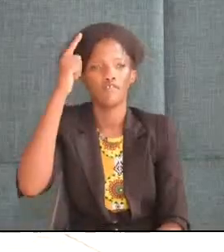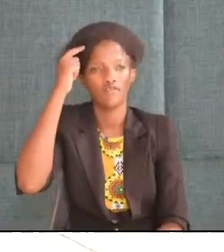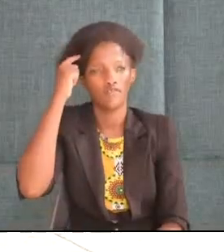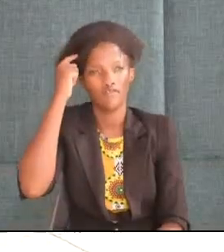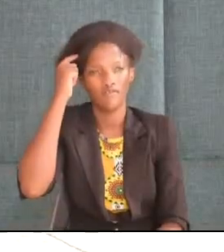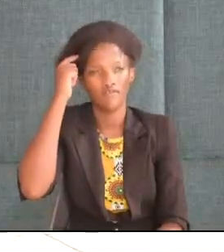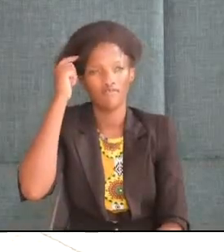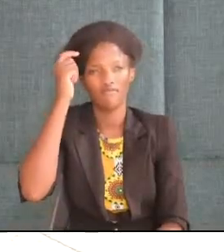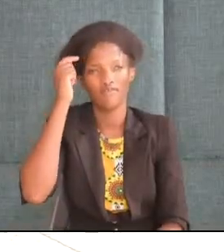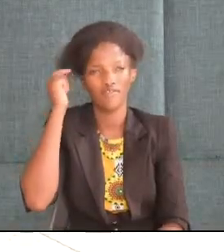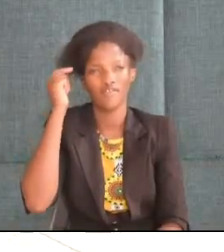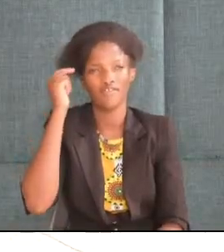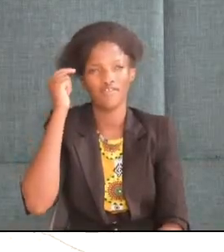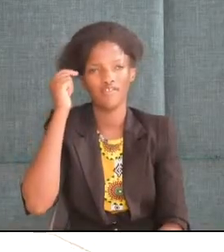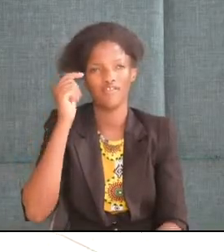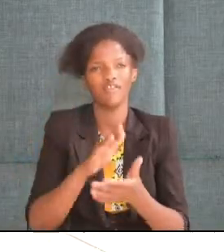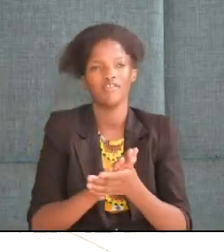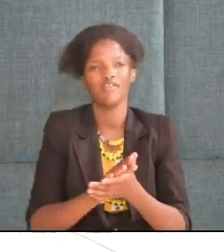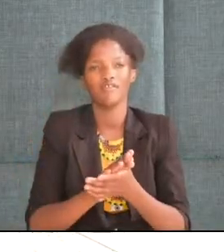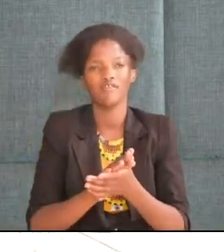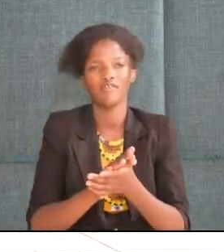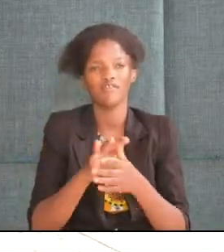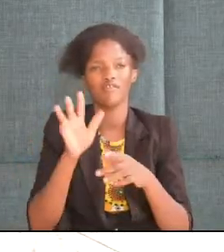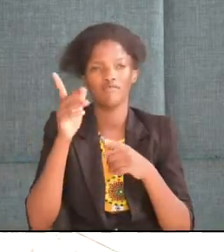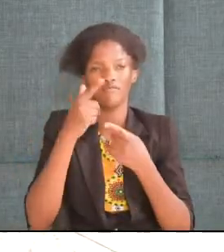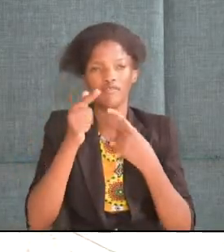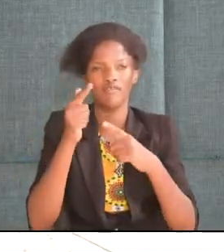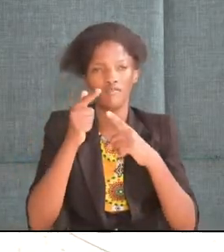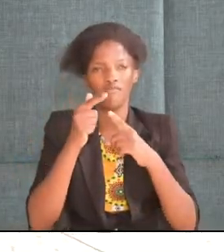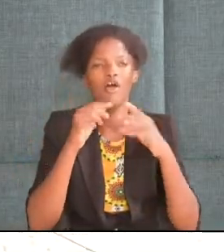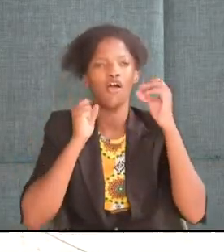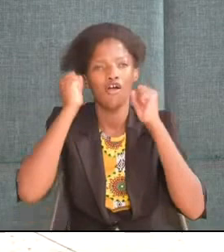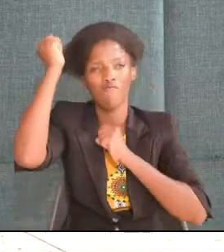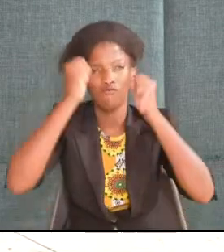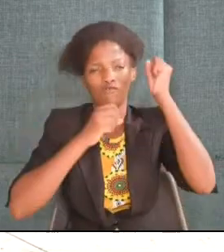Breastplate, check. Armor of God, coming together.